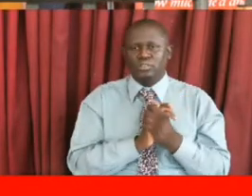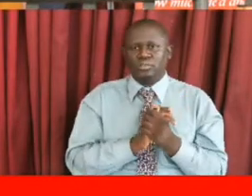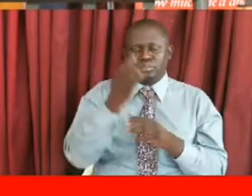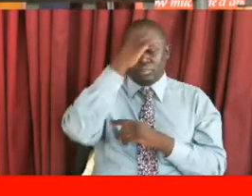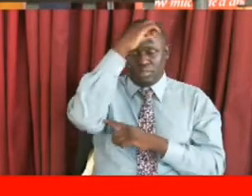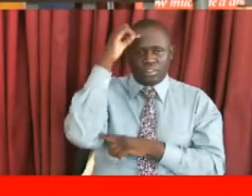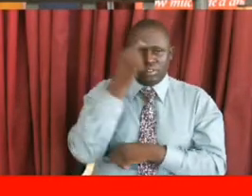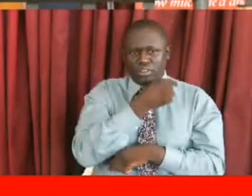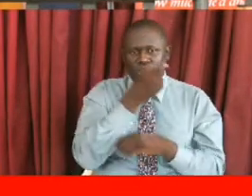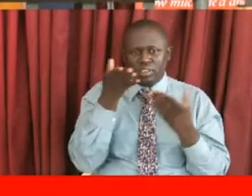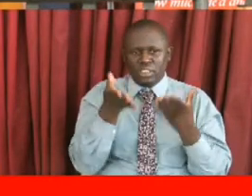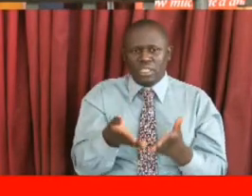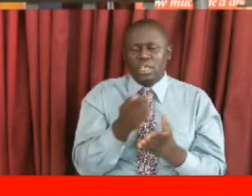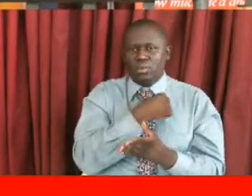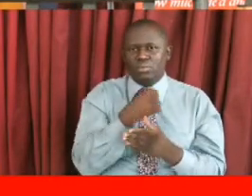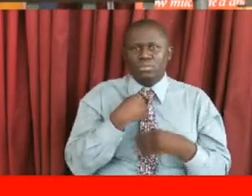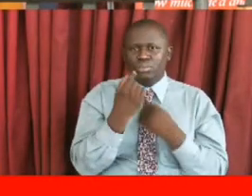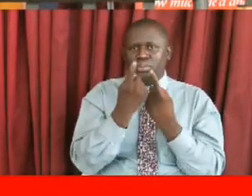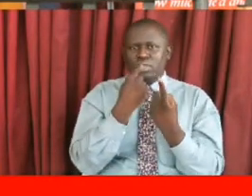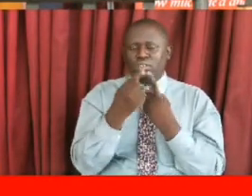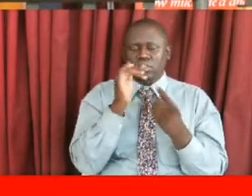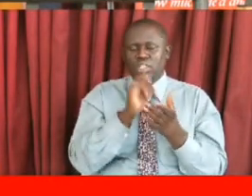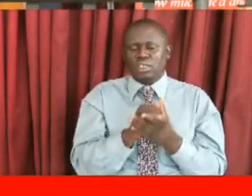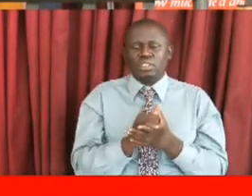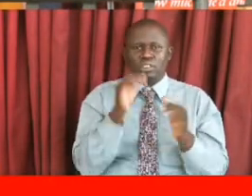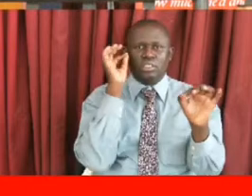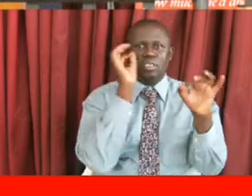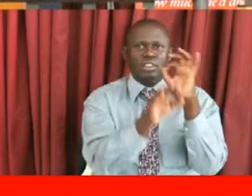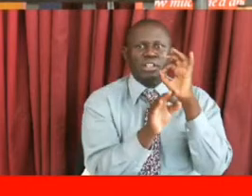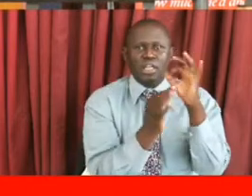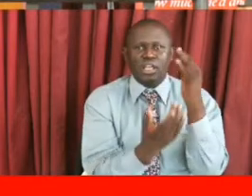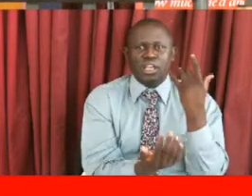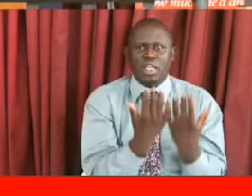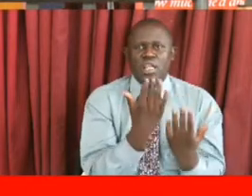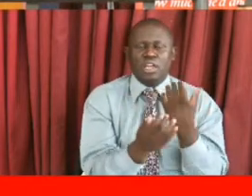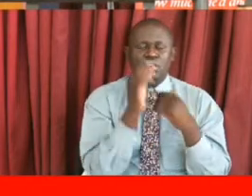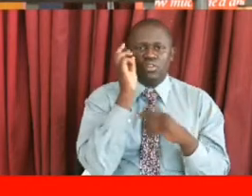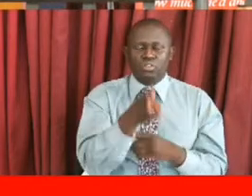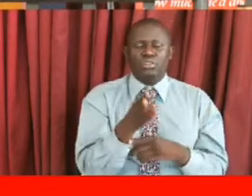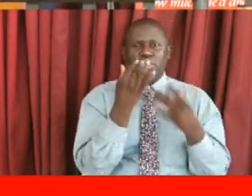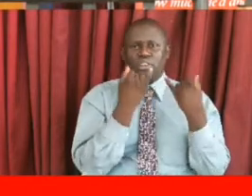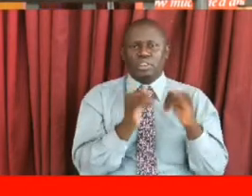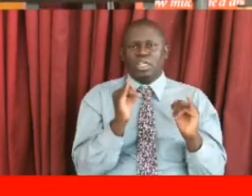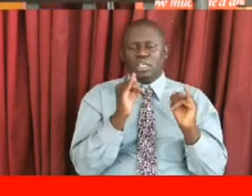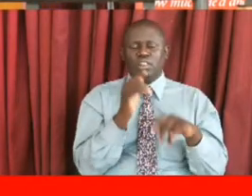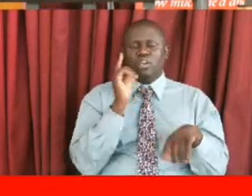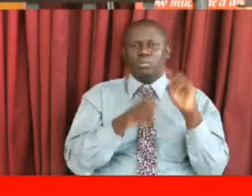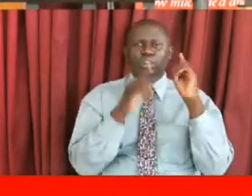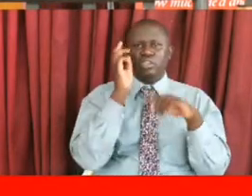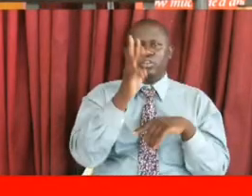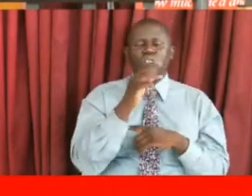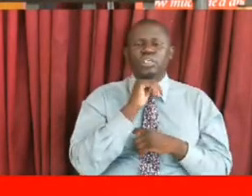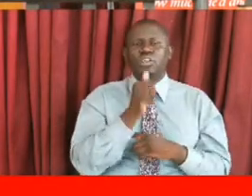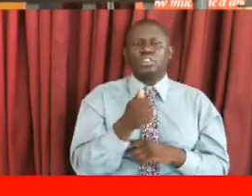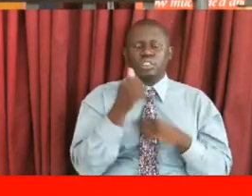because here we are told hell will try but it will